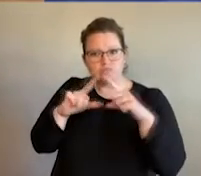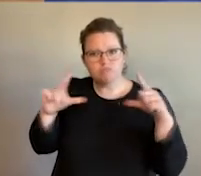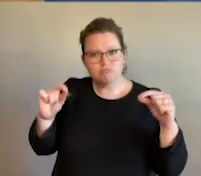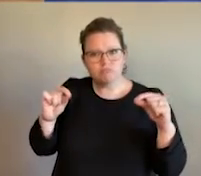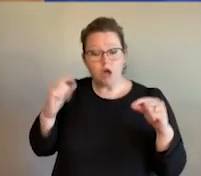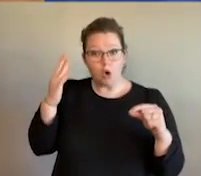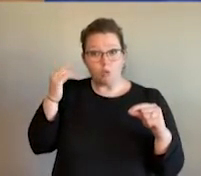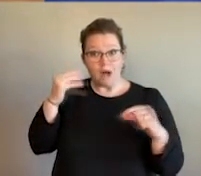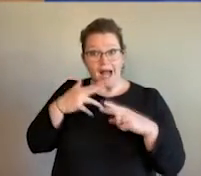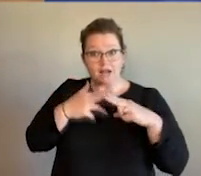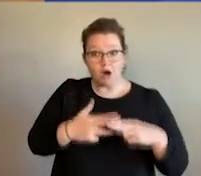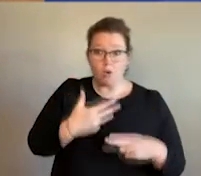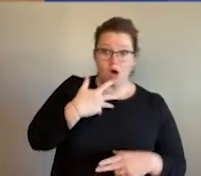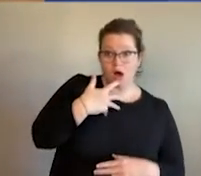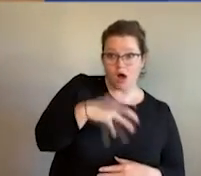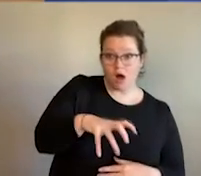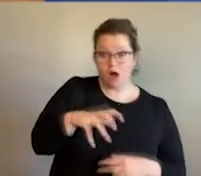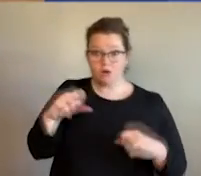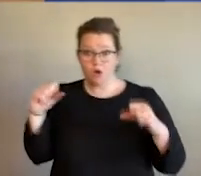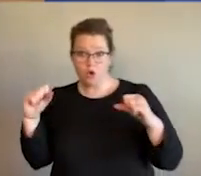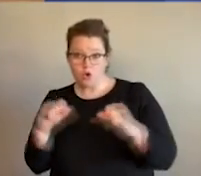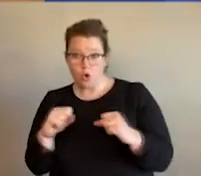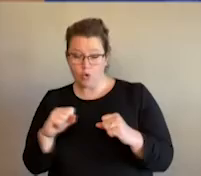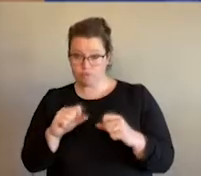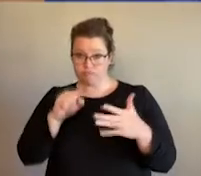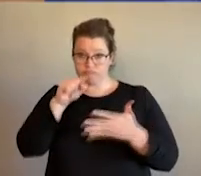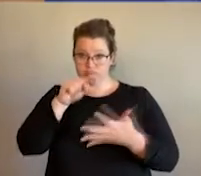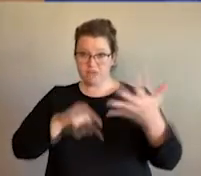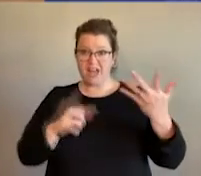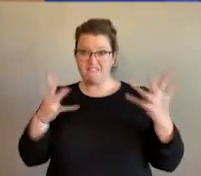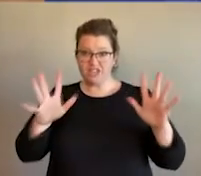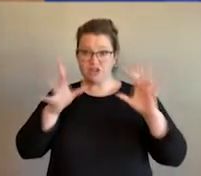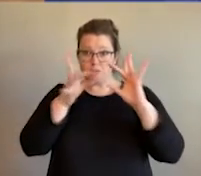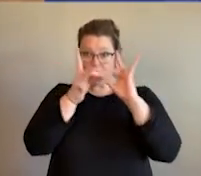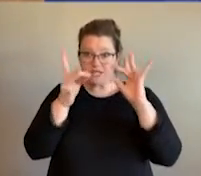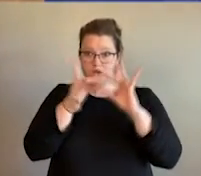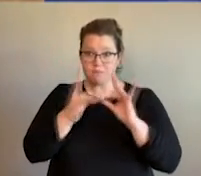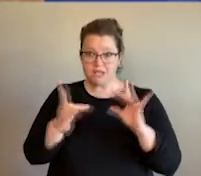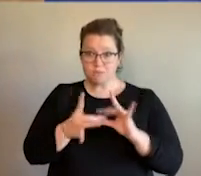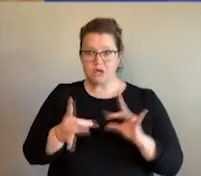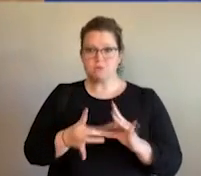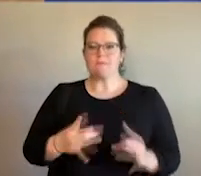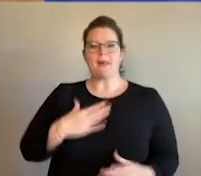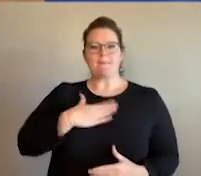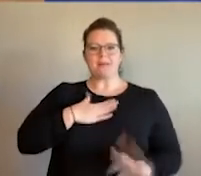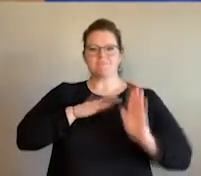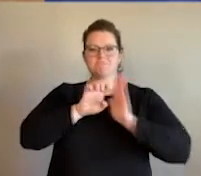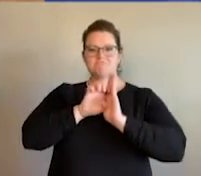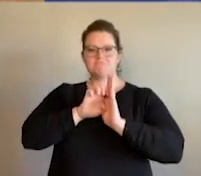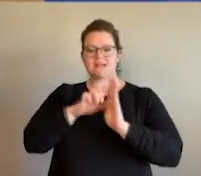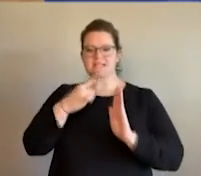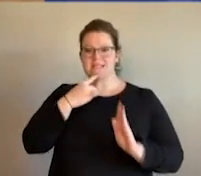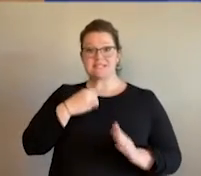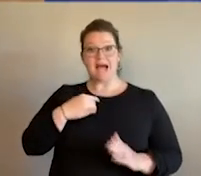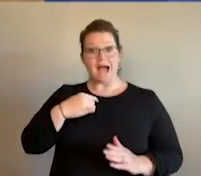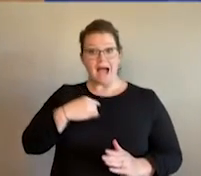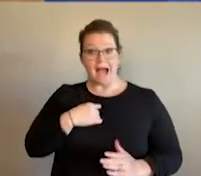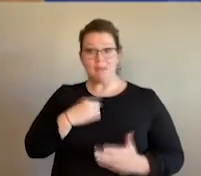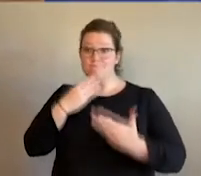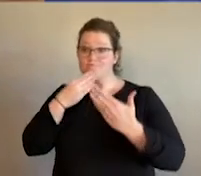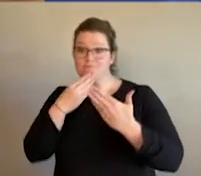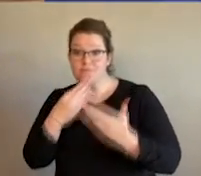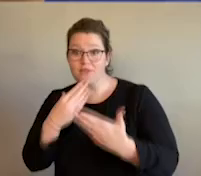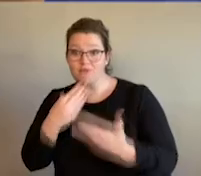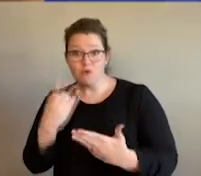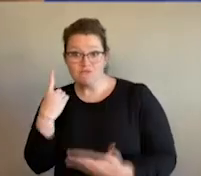or cold is that you're going to take these special little messages. Mine says, I'm thankful for you.